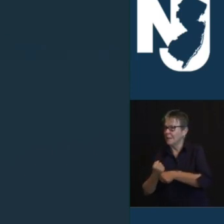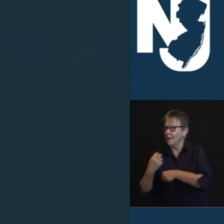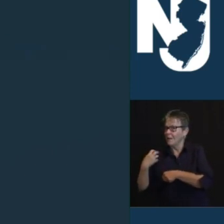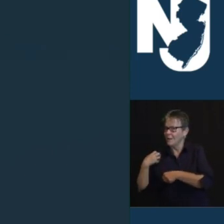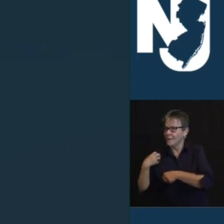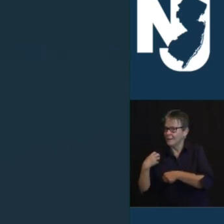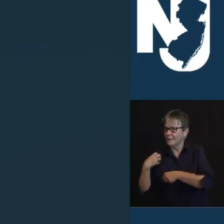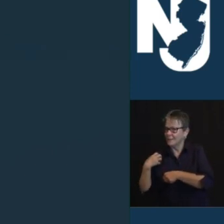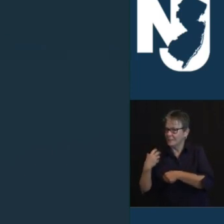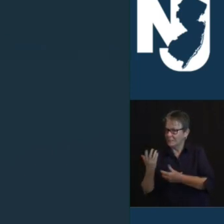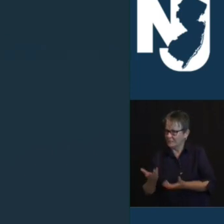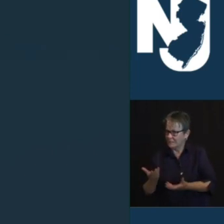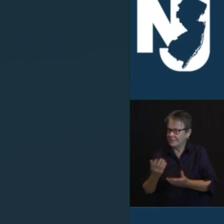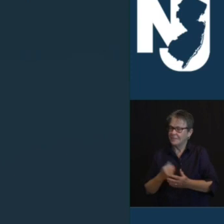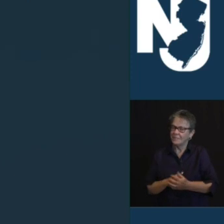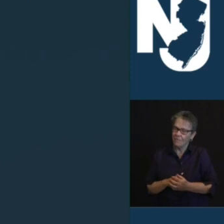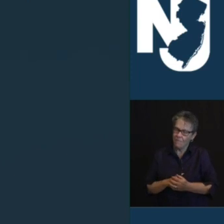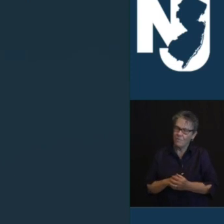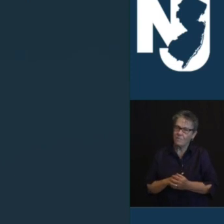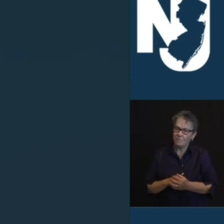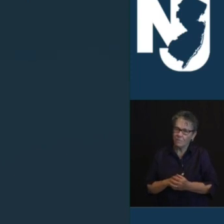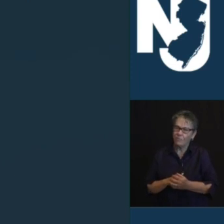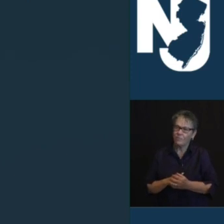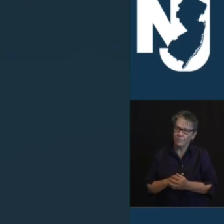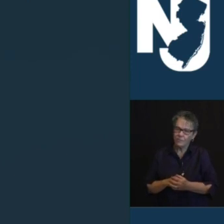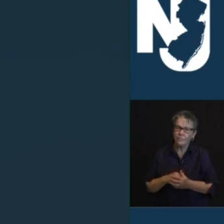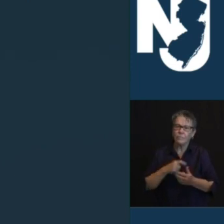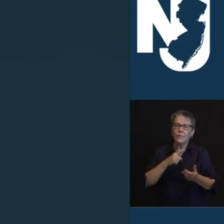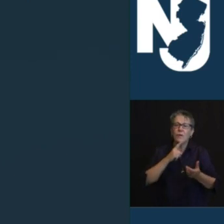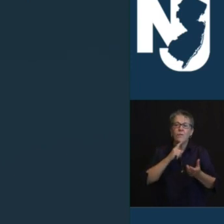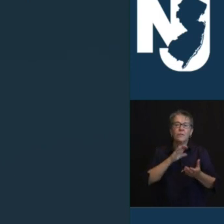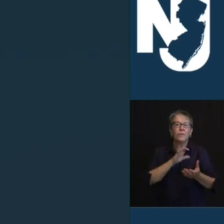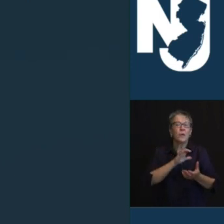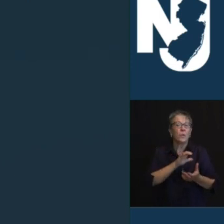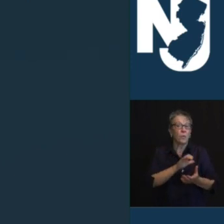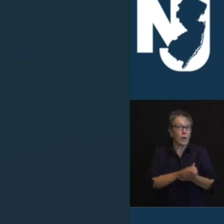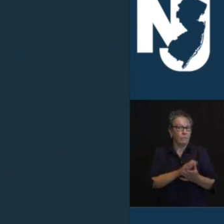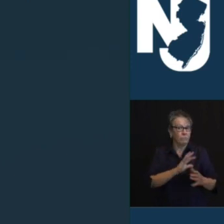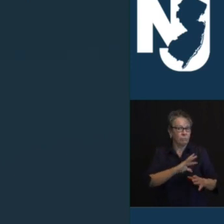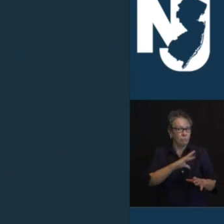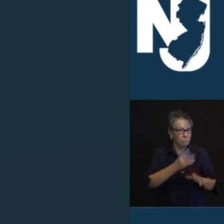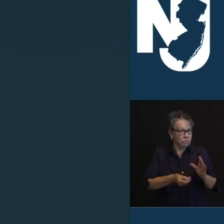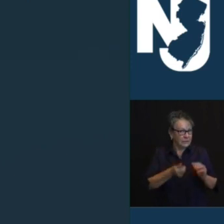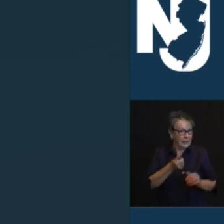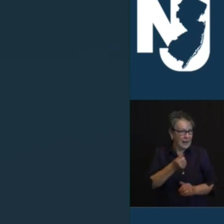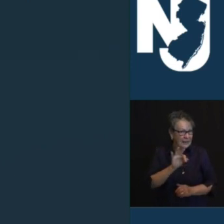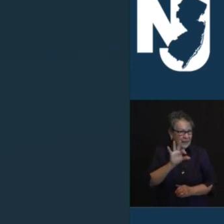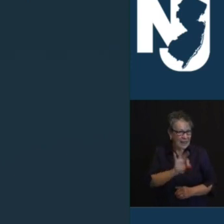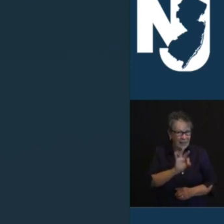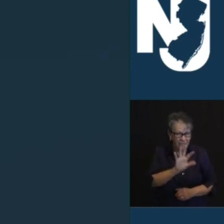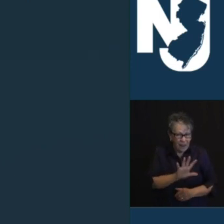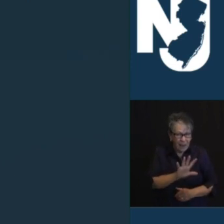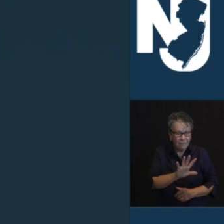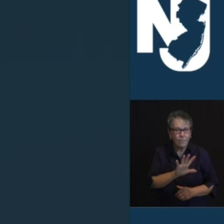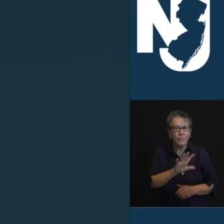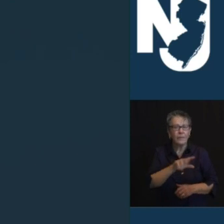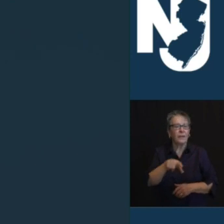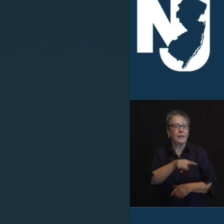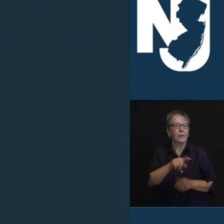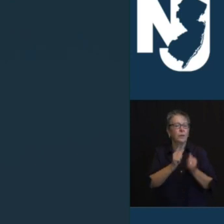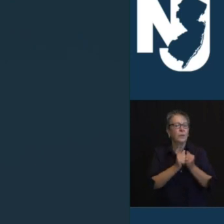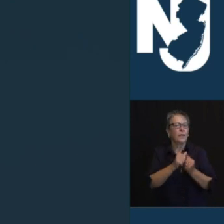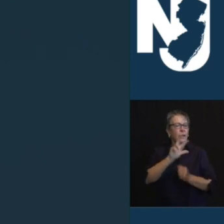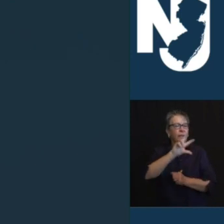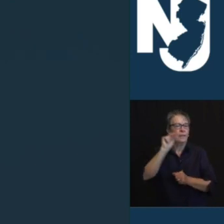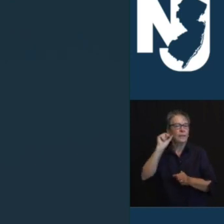League. James lost his wife, Patricia, in 1995 after 30 years of marriage. Patricia